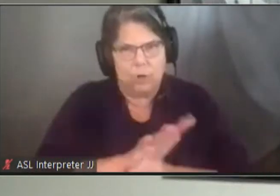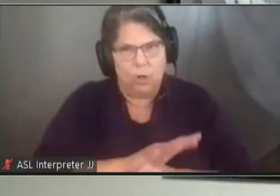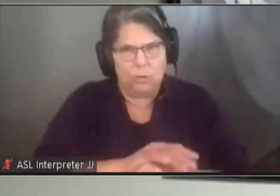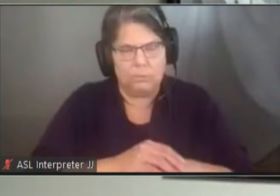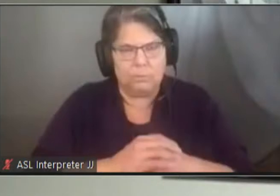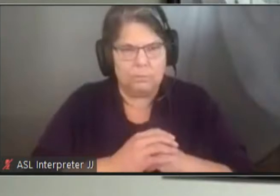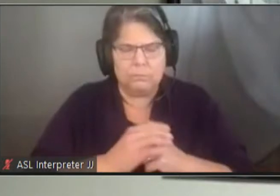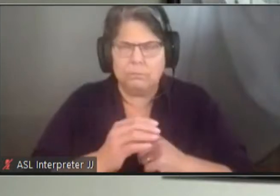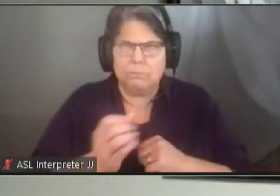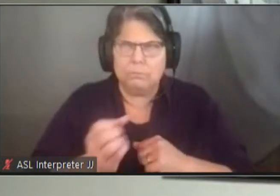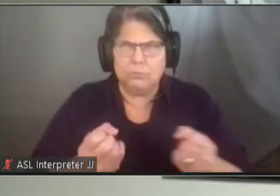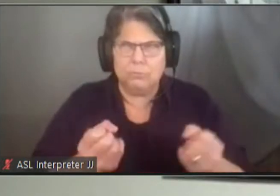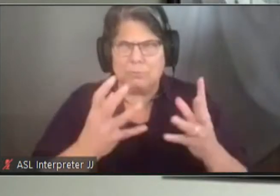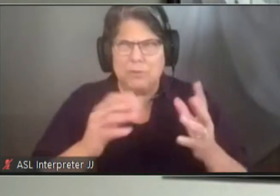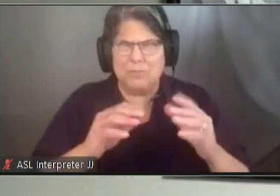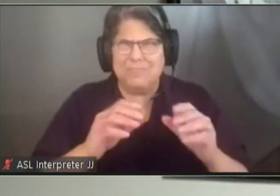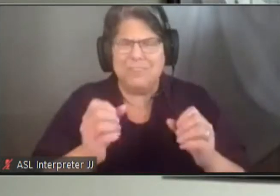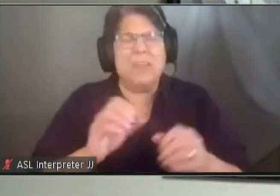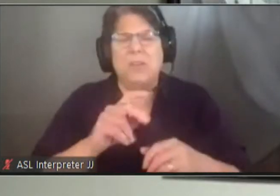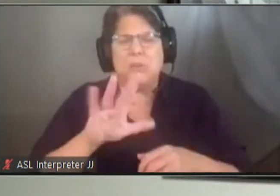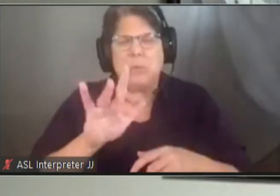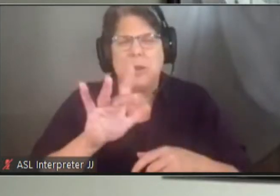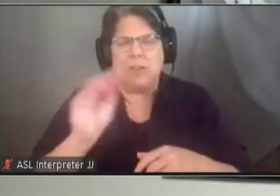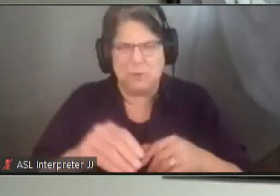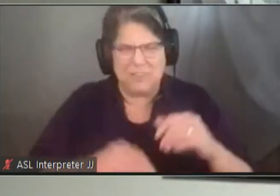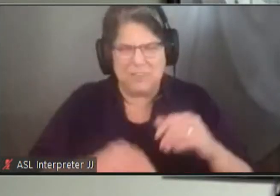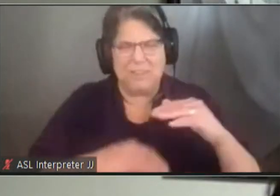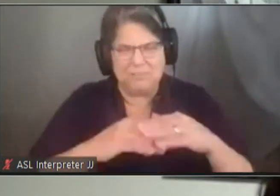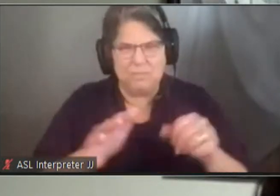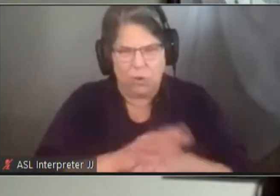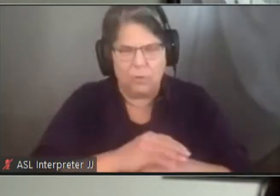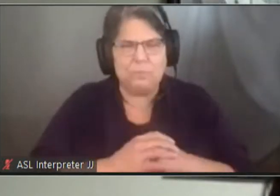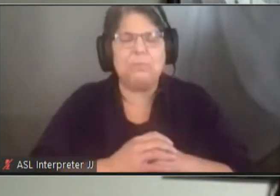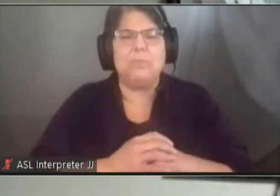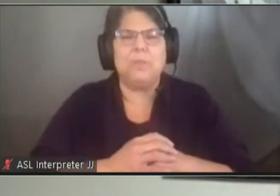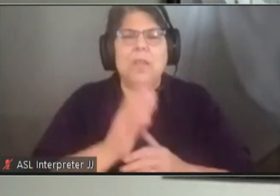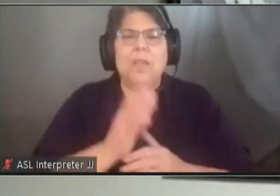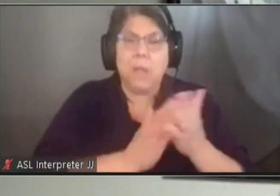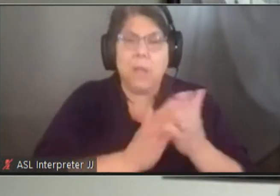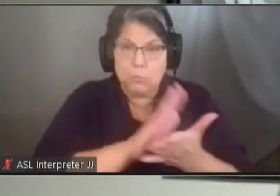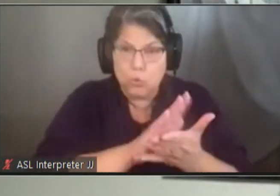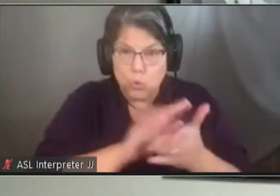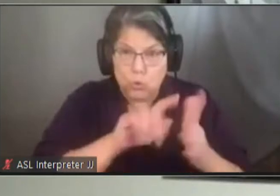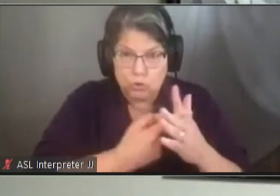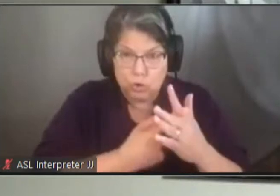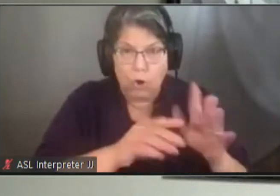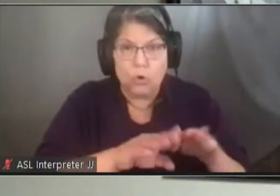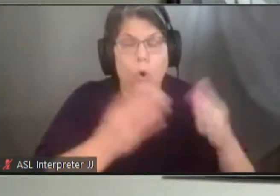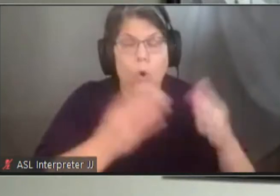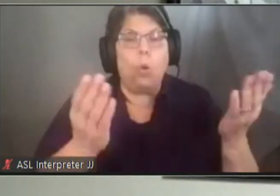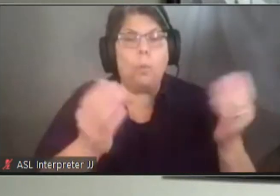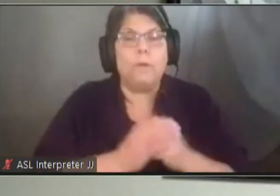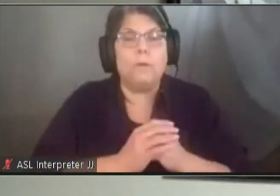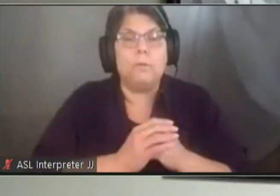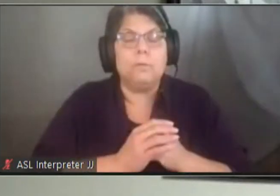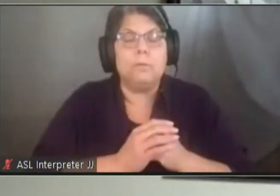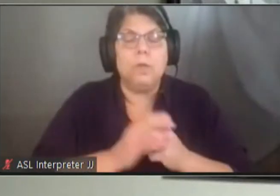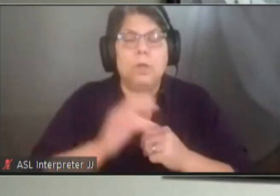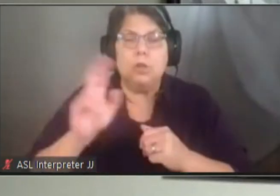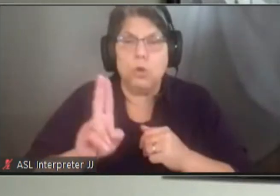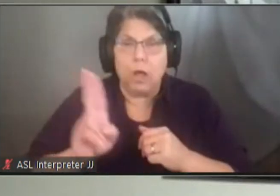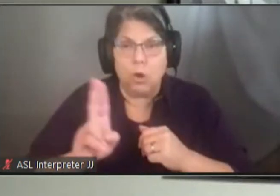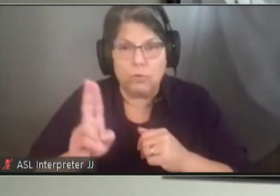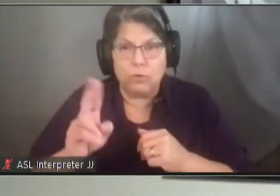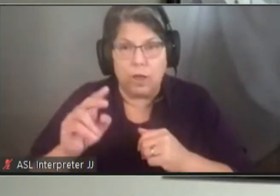K-6 schools are now beginning to open. Some stayed open, and Ukiah Unified School District opened